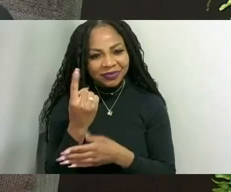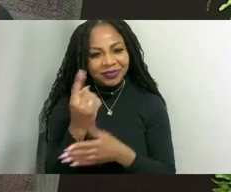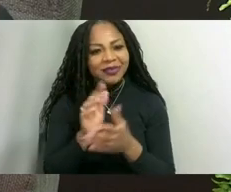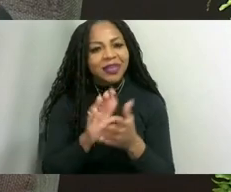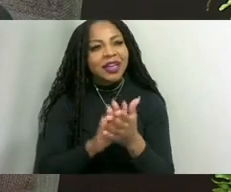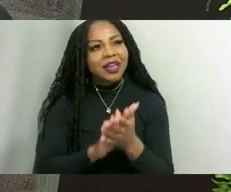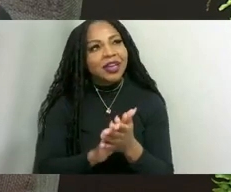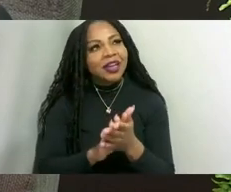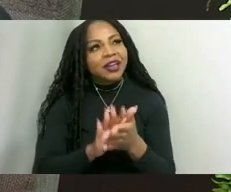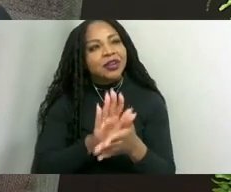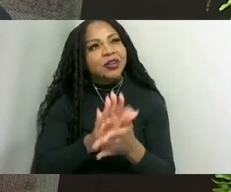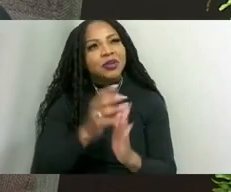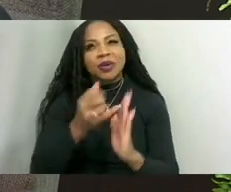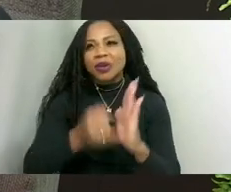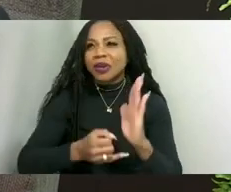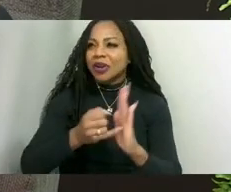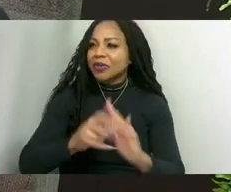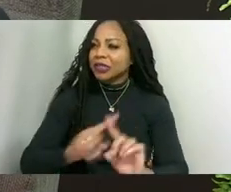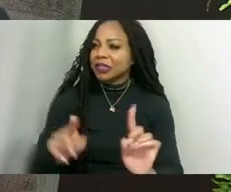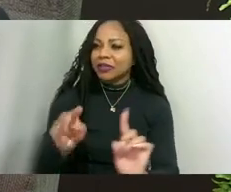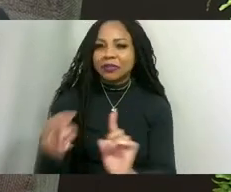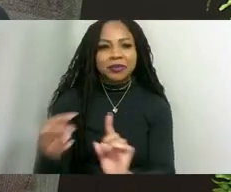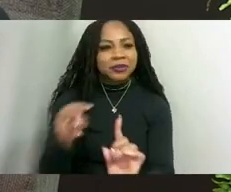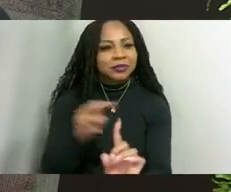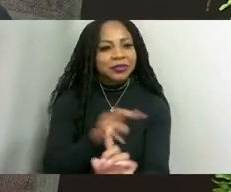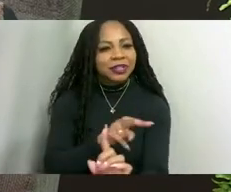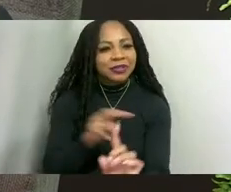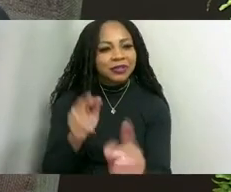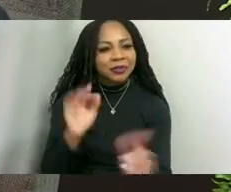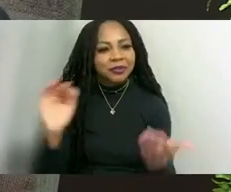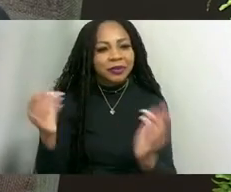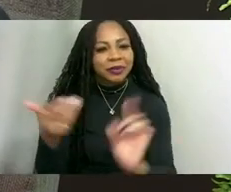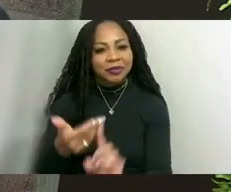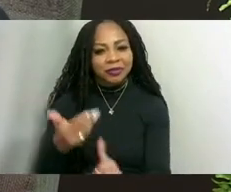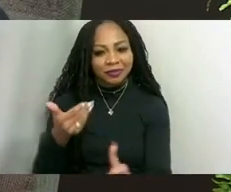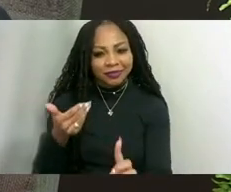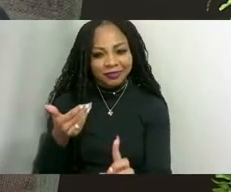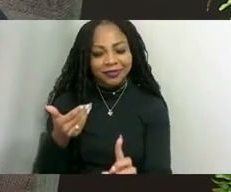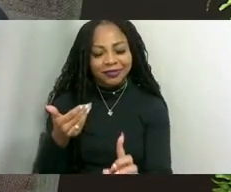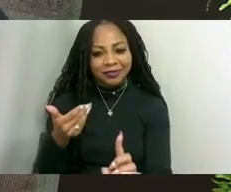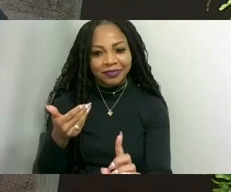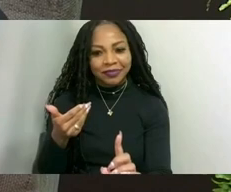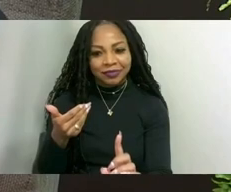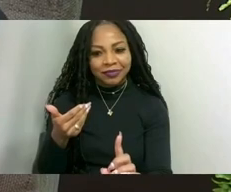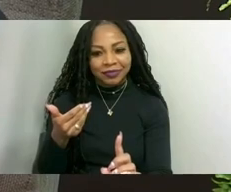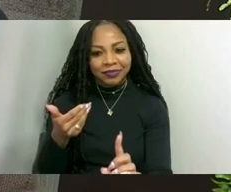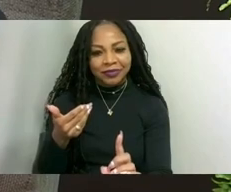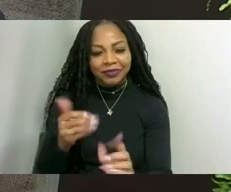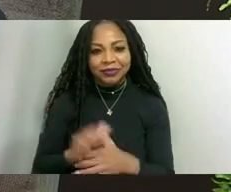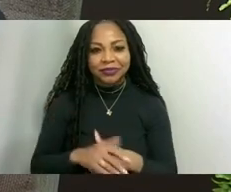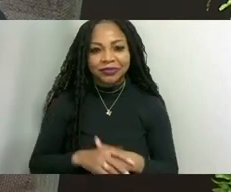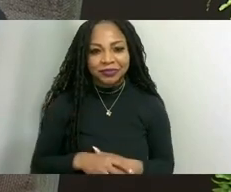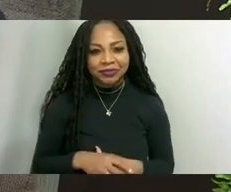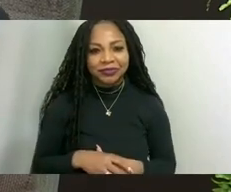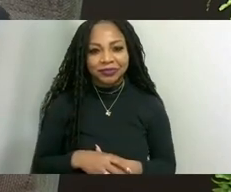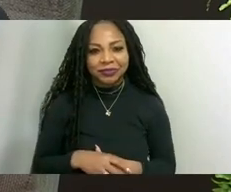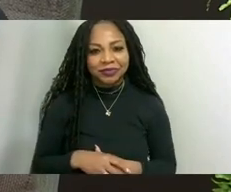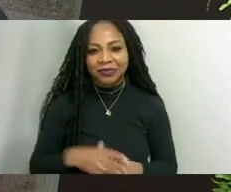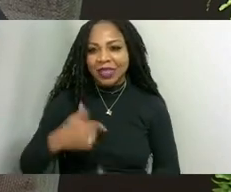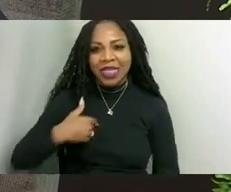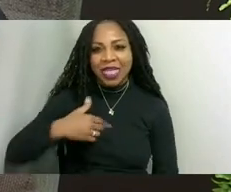way that I hadn't understood it. And of course, I haven't gotten a chance to rewatch all 56,